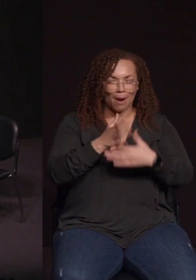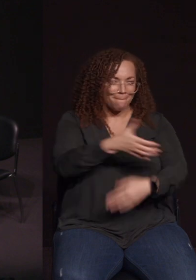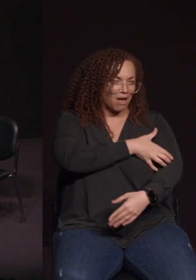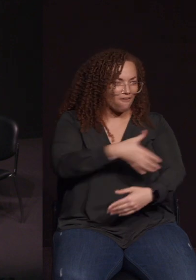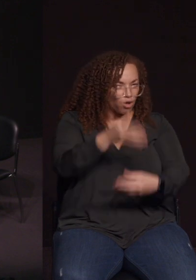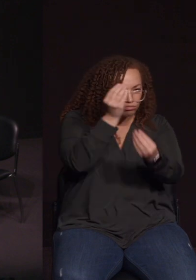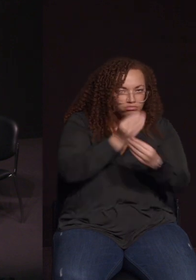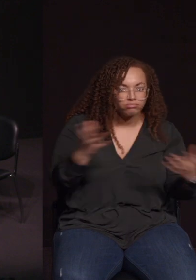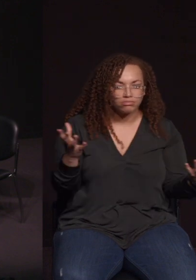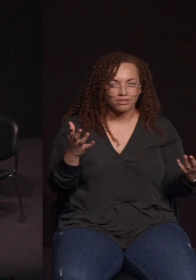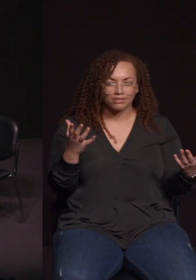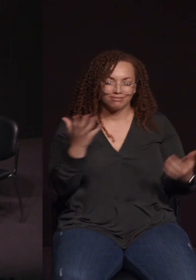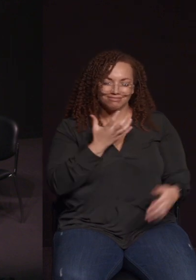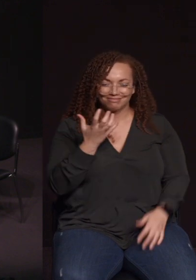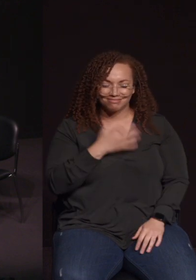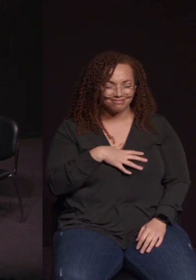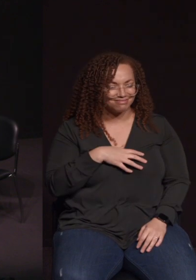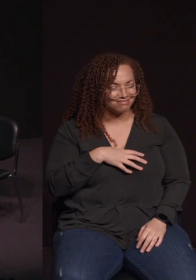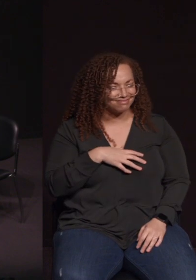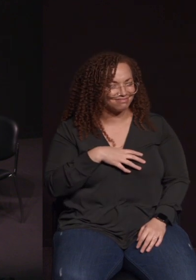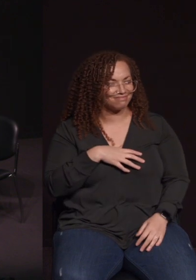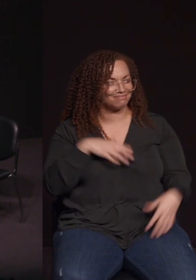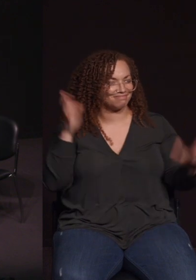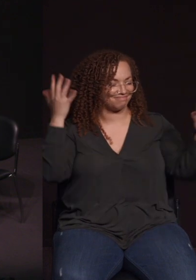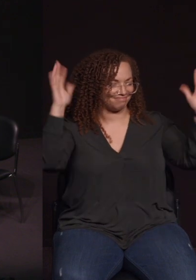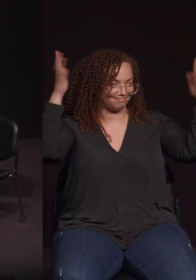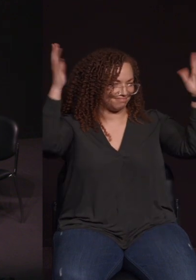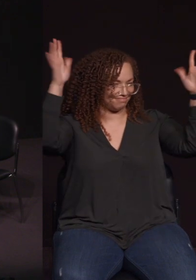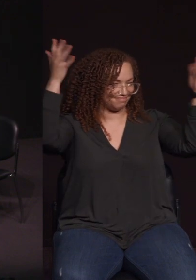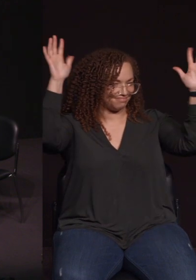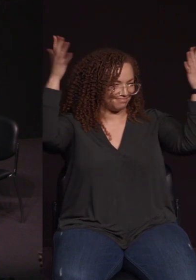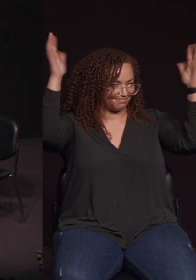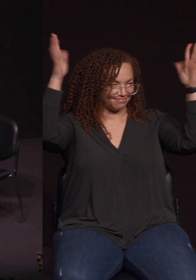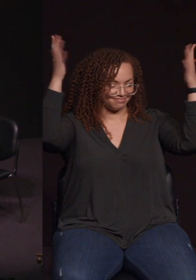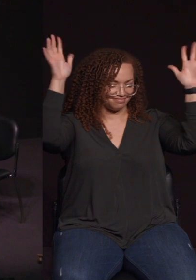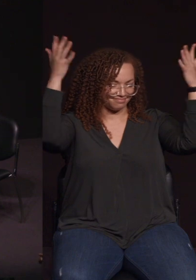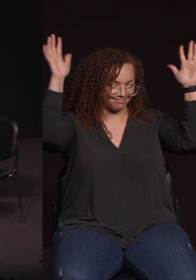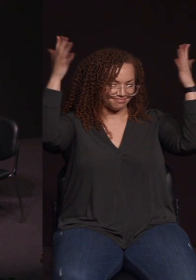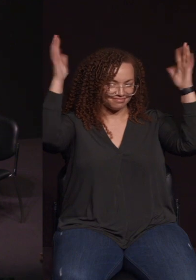Yeah, that's been the best. Thank you, Uncle Bobby. Thank you.